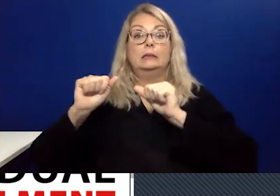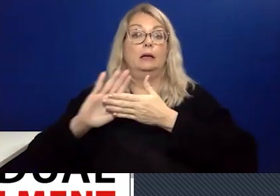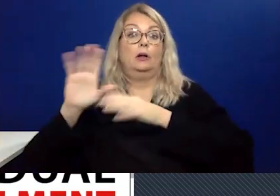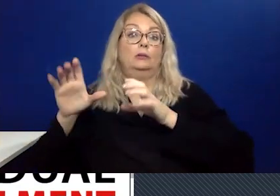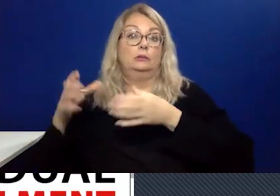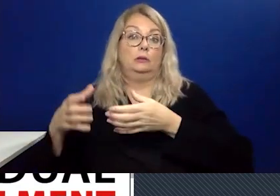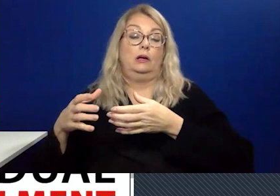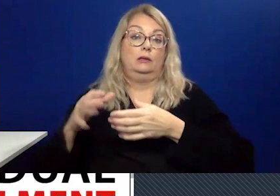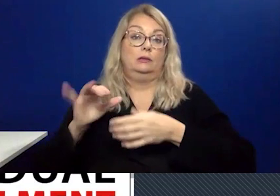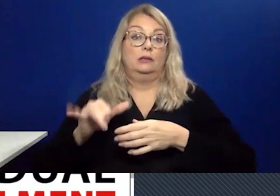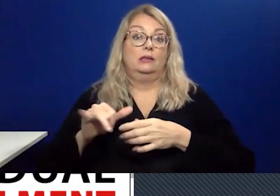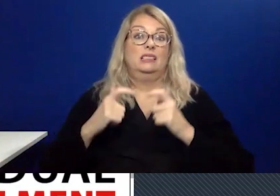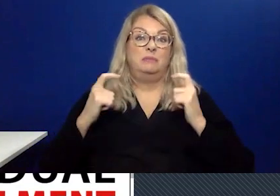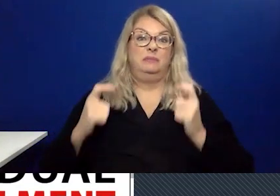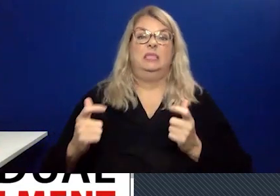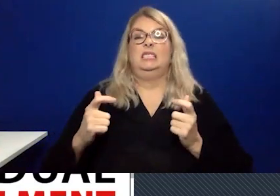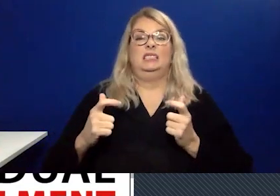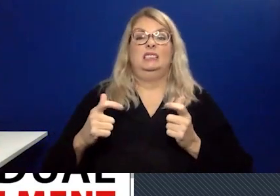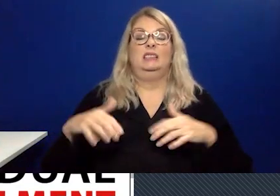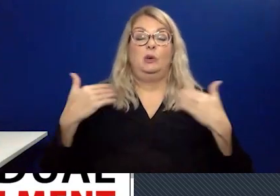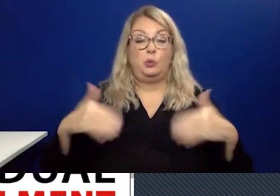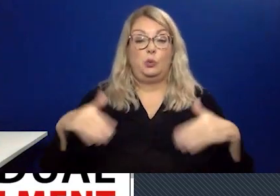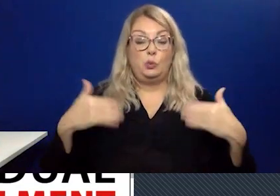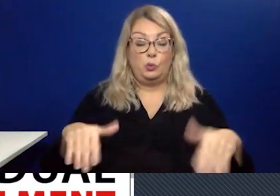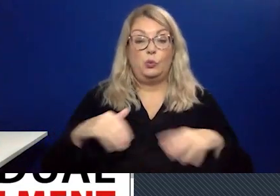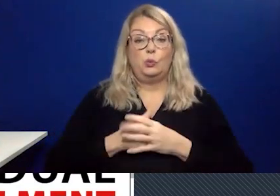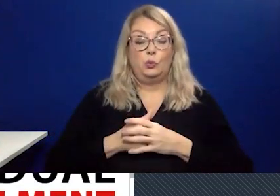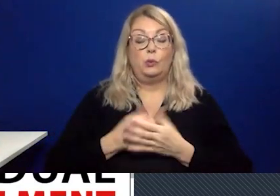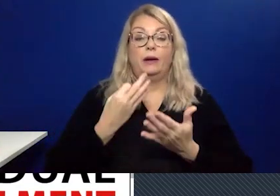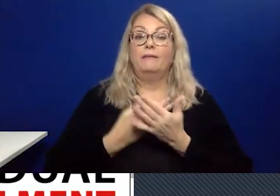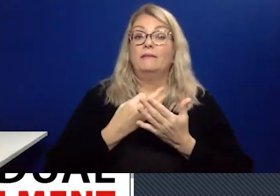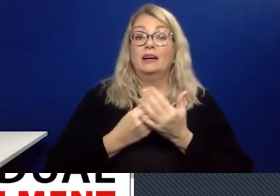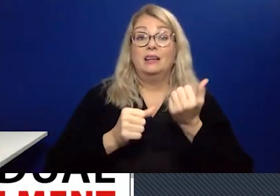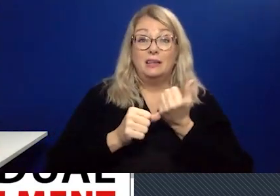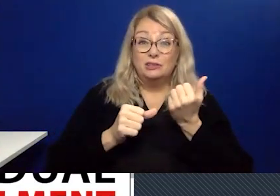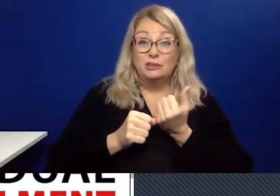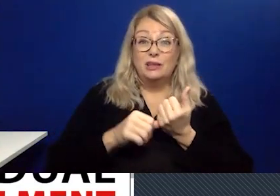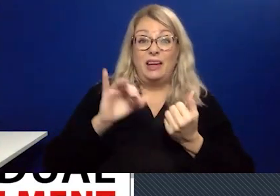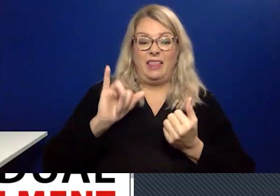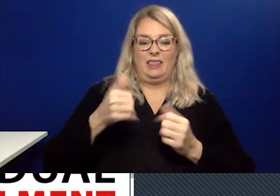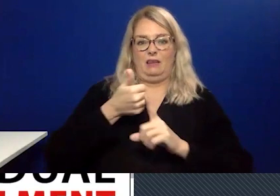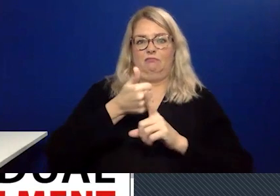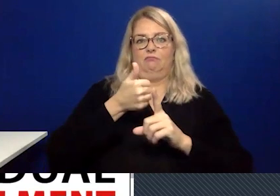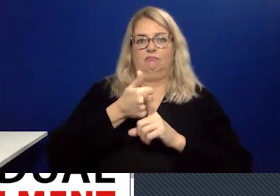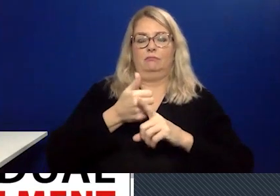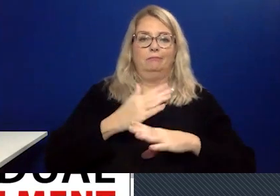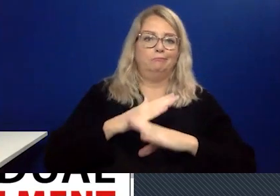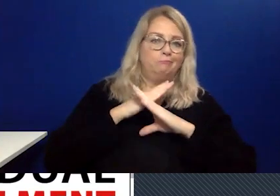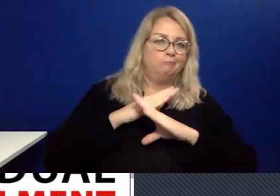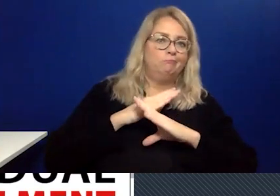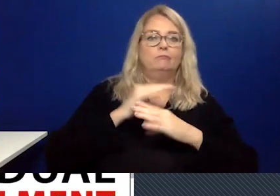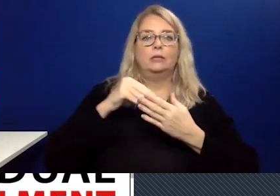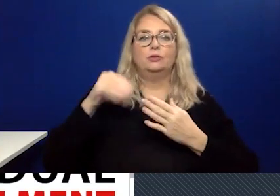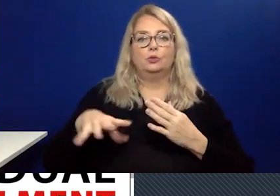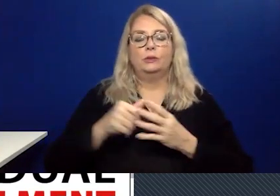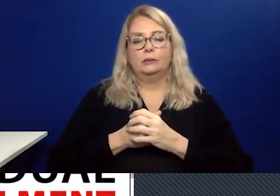because financial aid, as we know, can be a barrier for students. So we work with students at